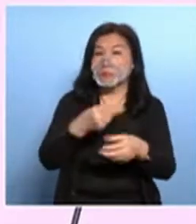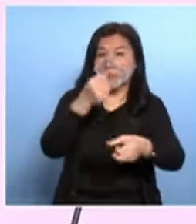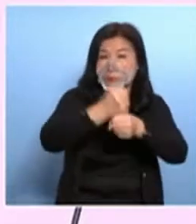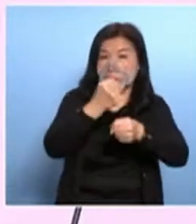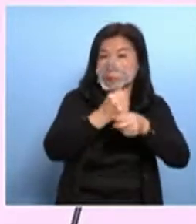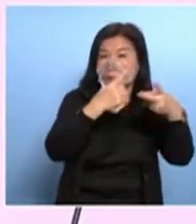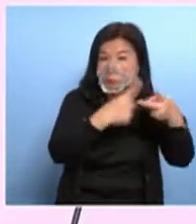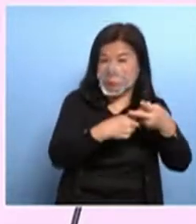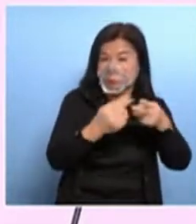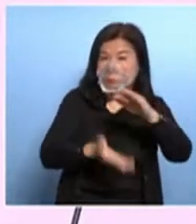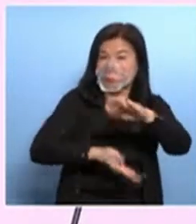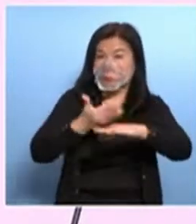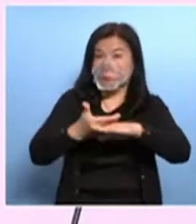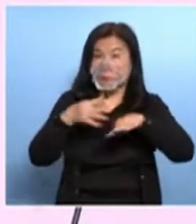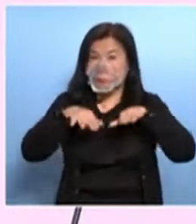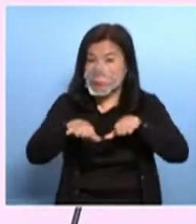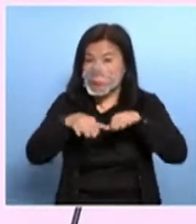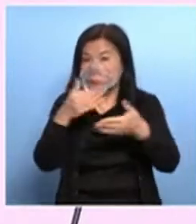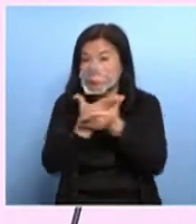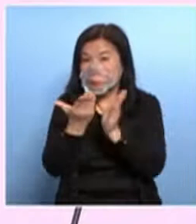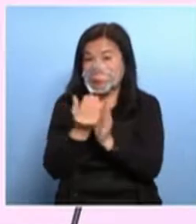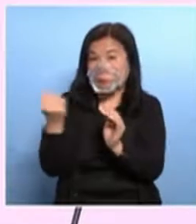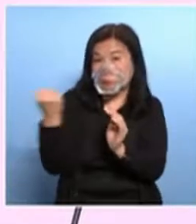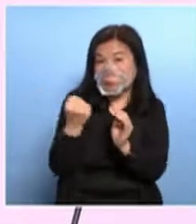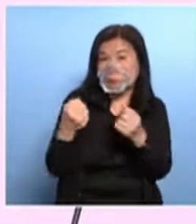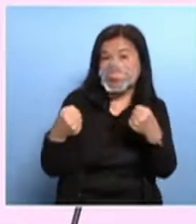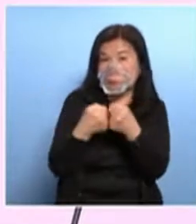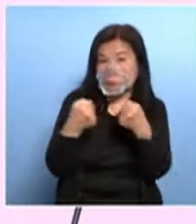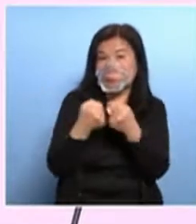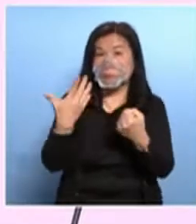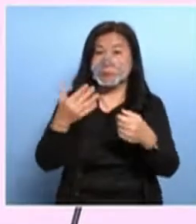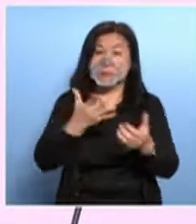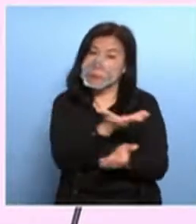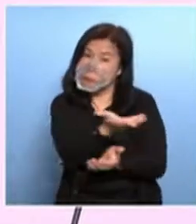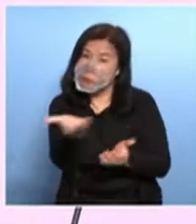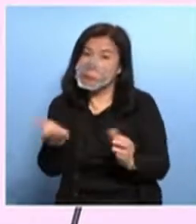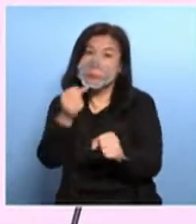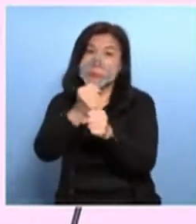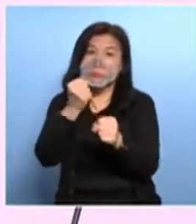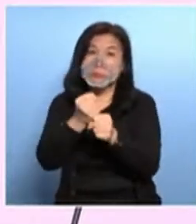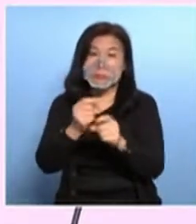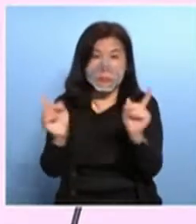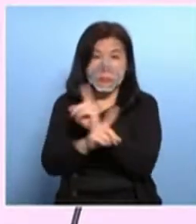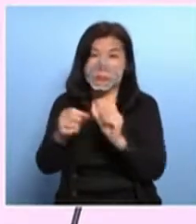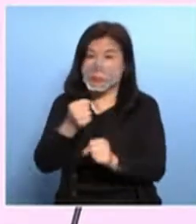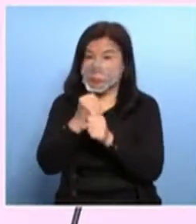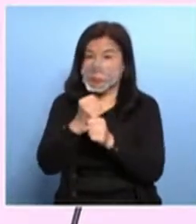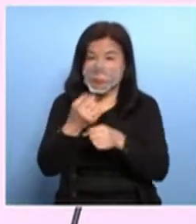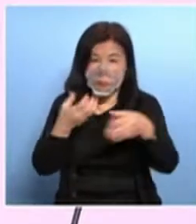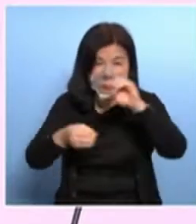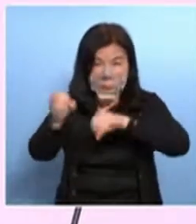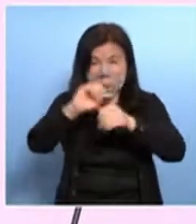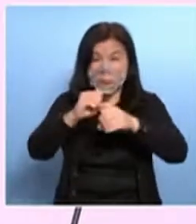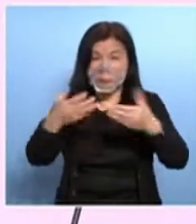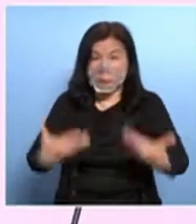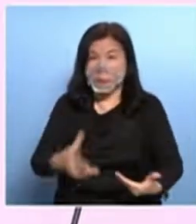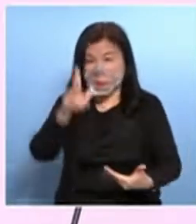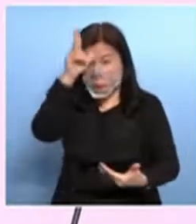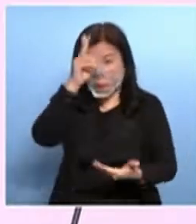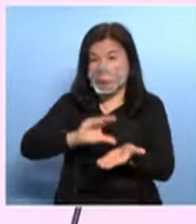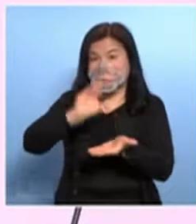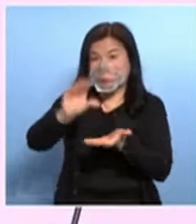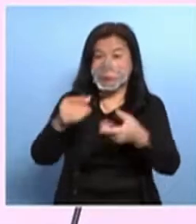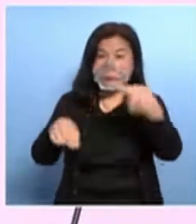re-industrialization and enhance the competitiveness of our manufacturing sector, as well as enable digital transformation across various